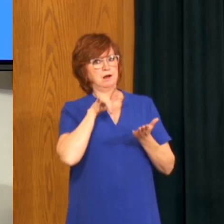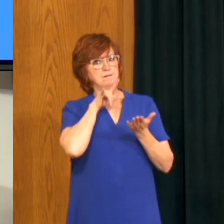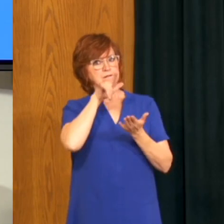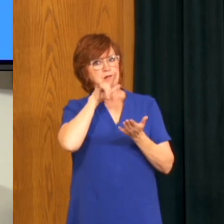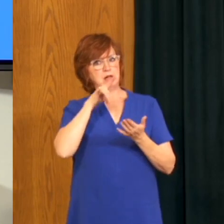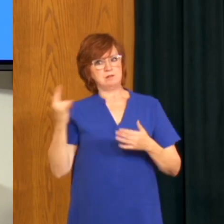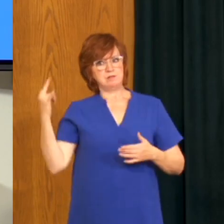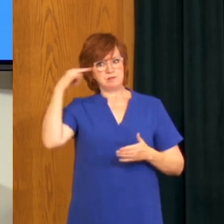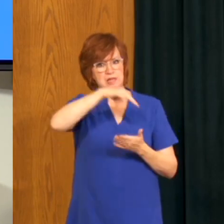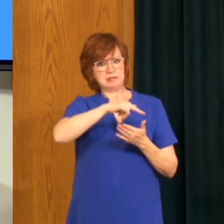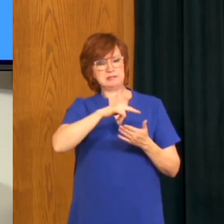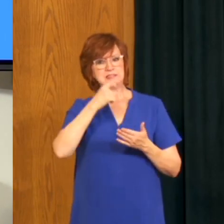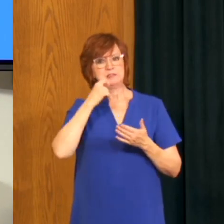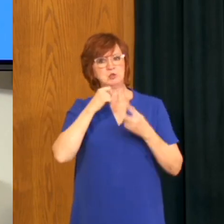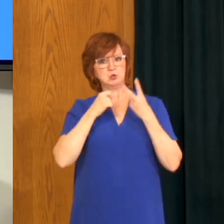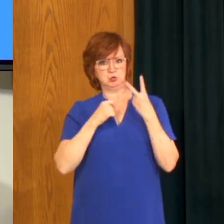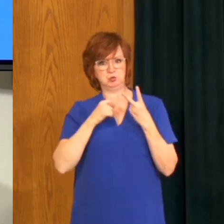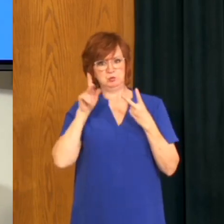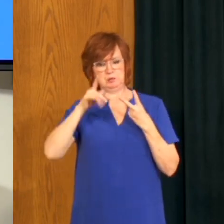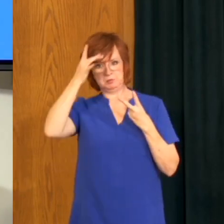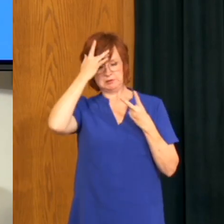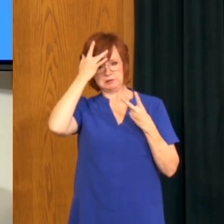So I'll just reconfirm.